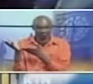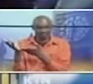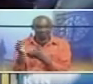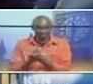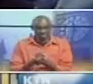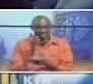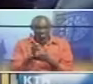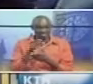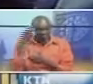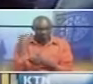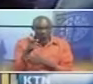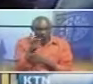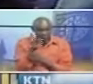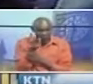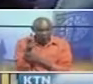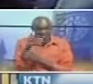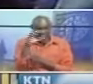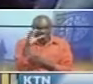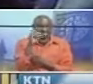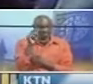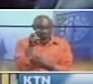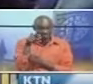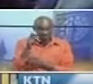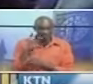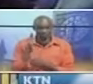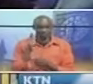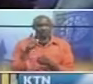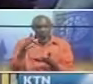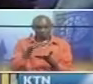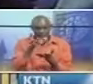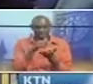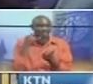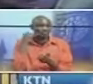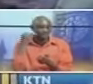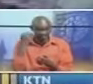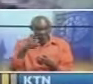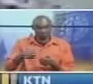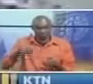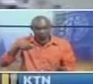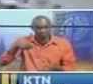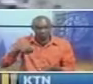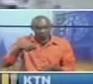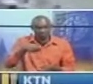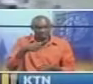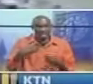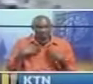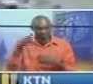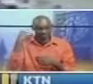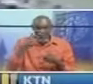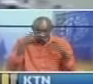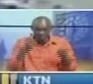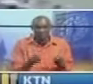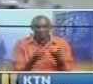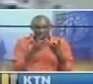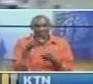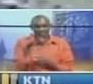CCTV footage of KDF soldiers walking away from the Nakumatt supermarket with shopping bags following the Westgate terror attack has put